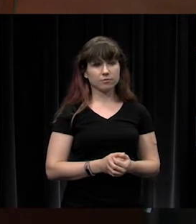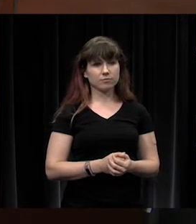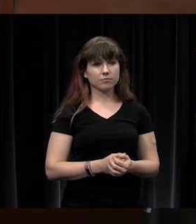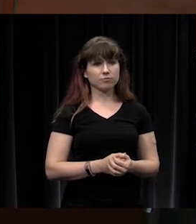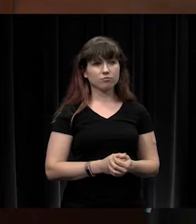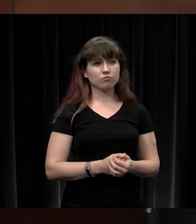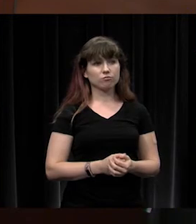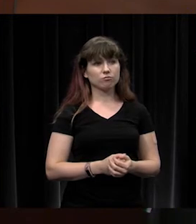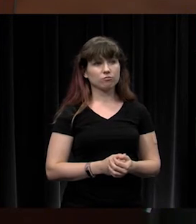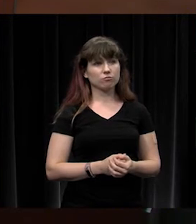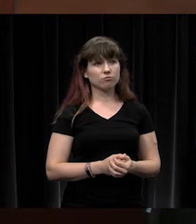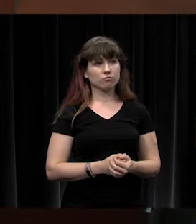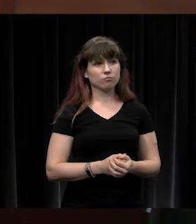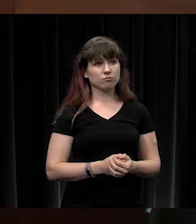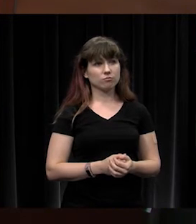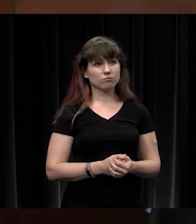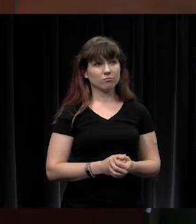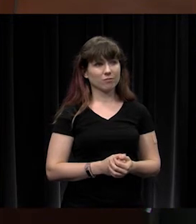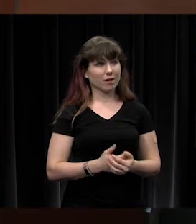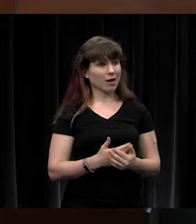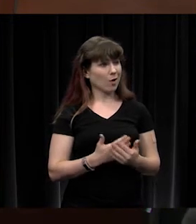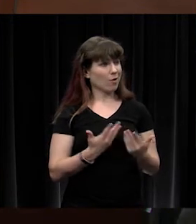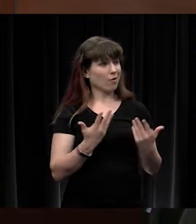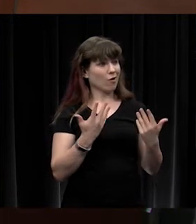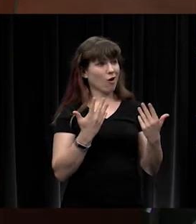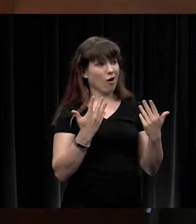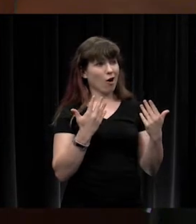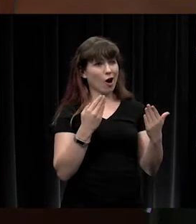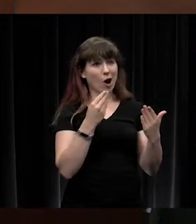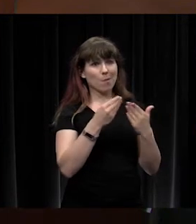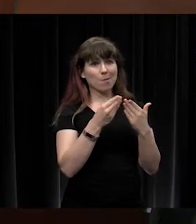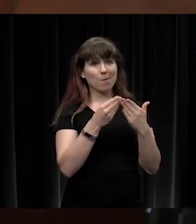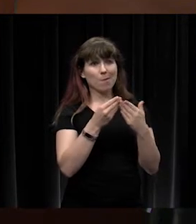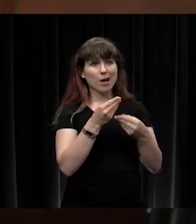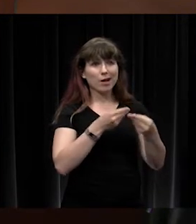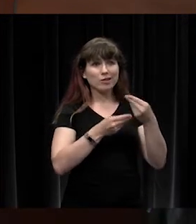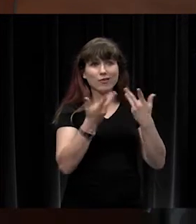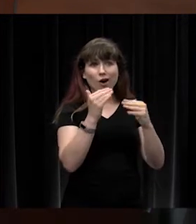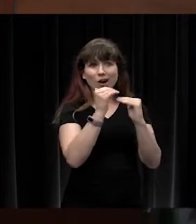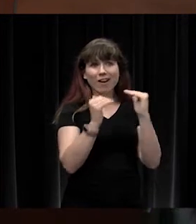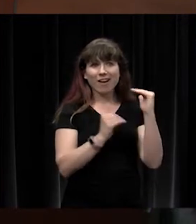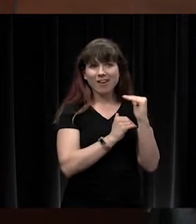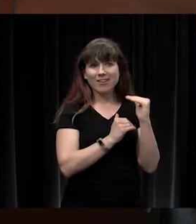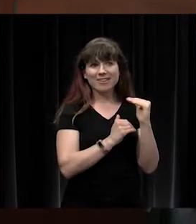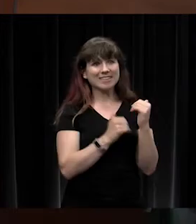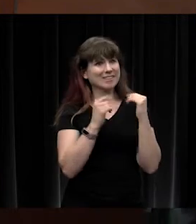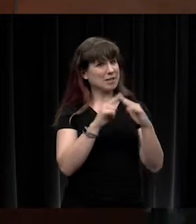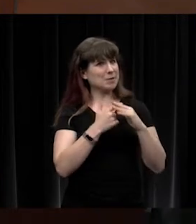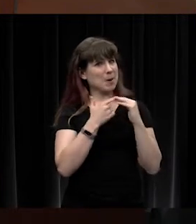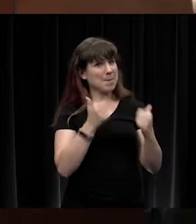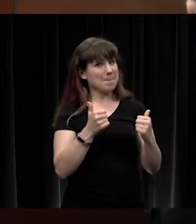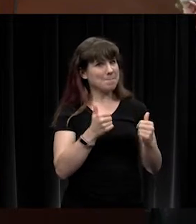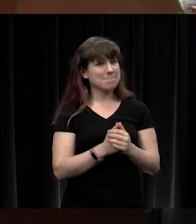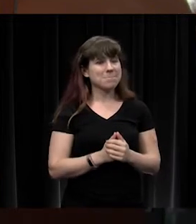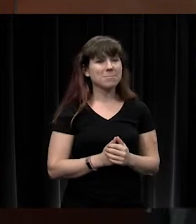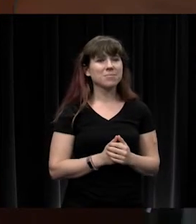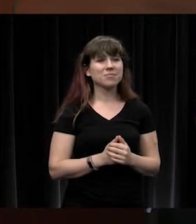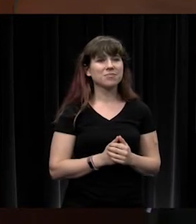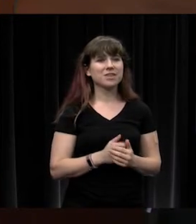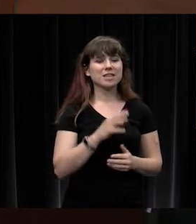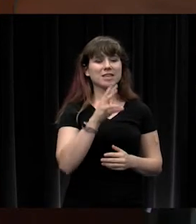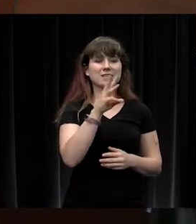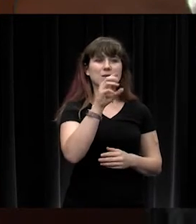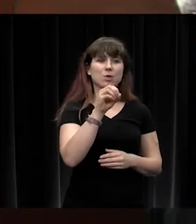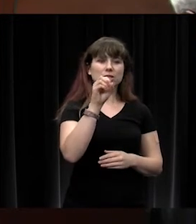Well, that's great to see us under budget already, Greg. Starting off well. That's good. Pretty good there. There you go. All right,